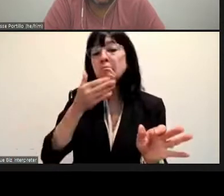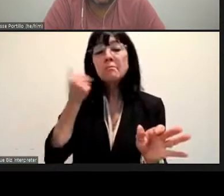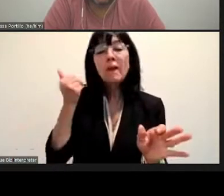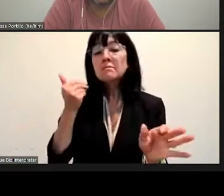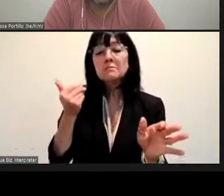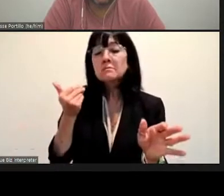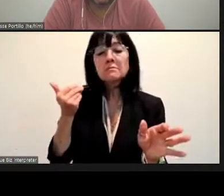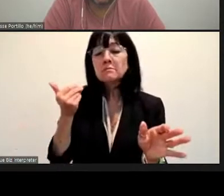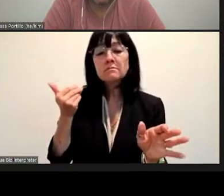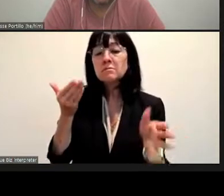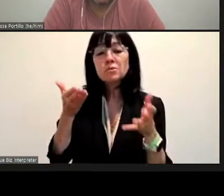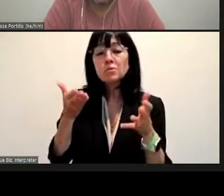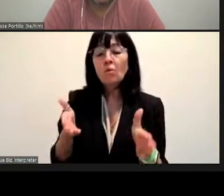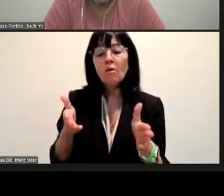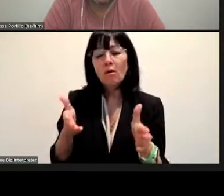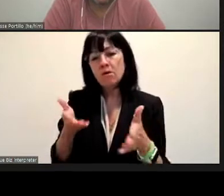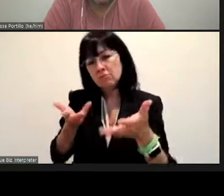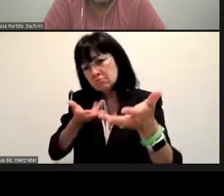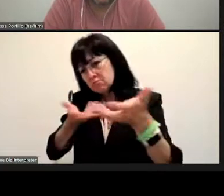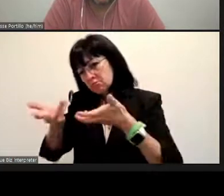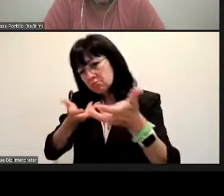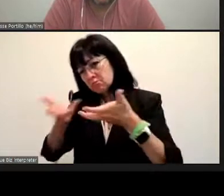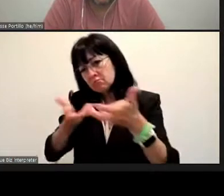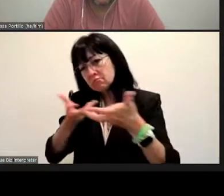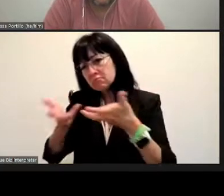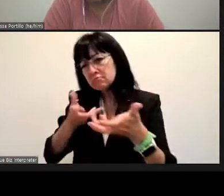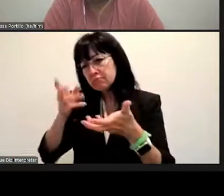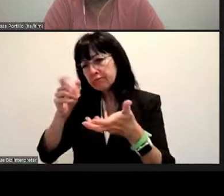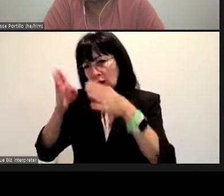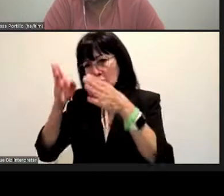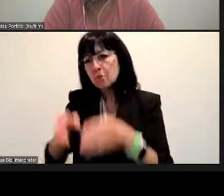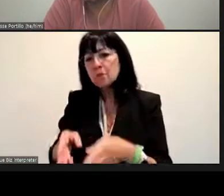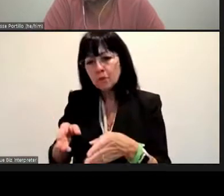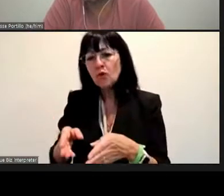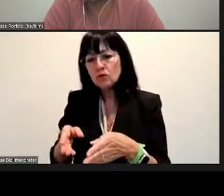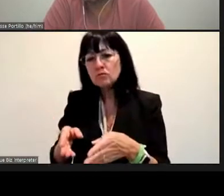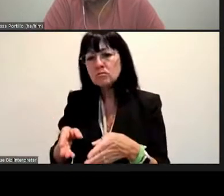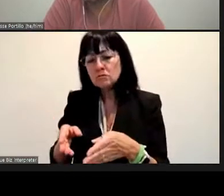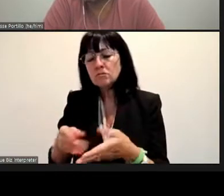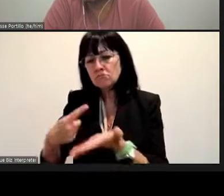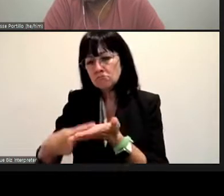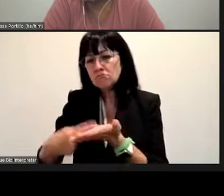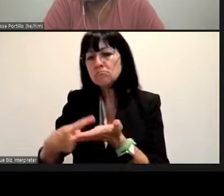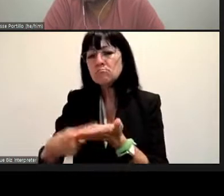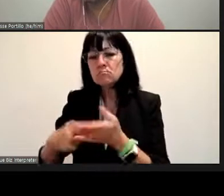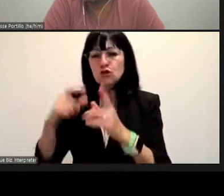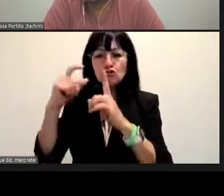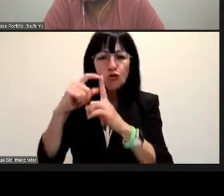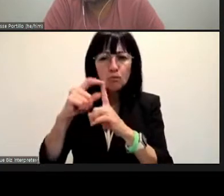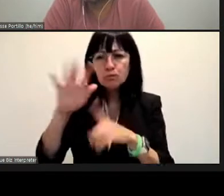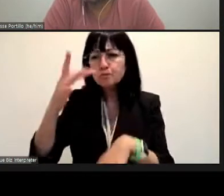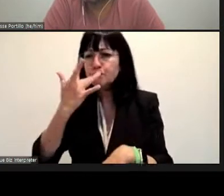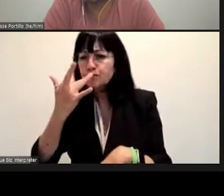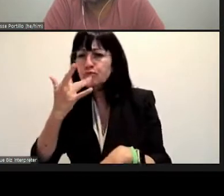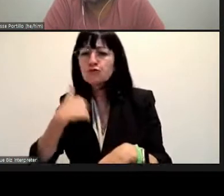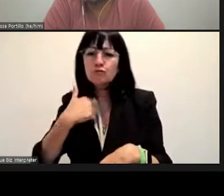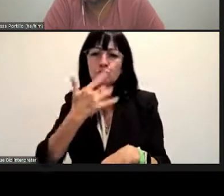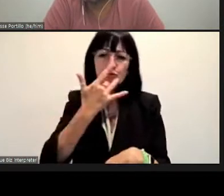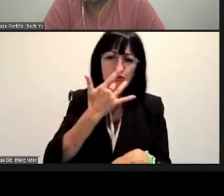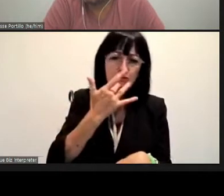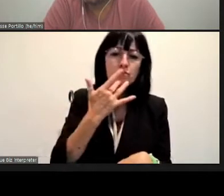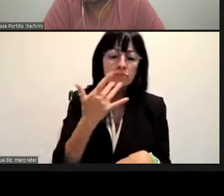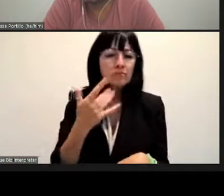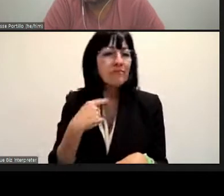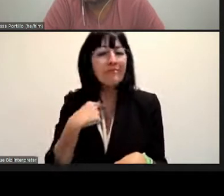fitting about terminology. But in general, the things that I think are helpful to strike out or to just consider more